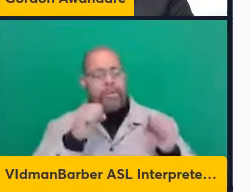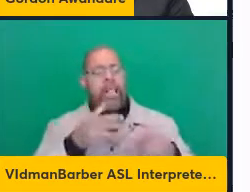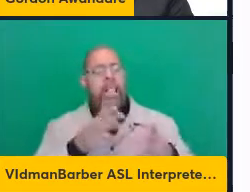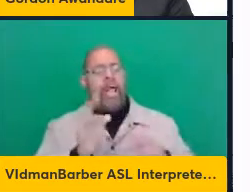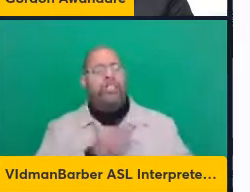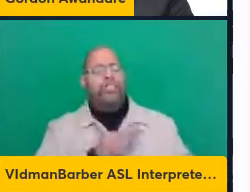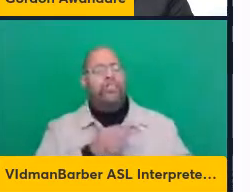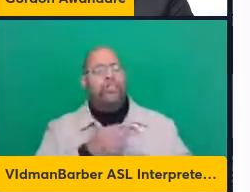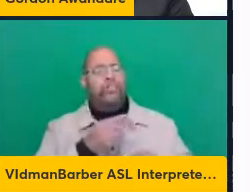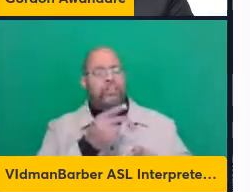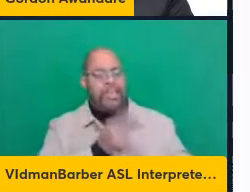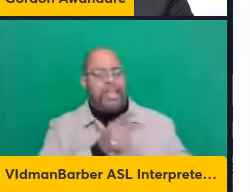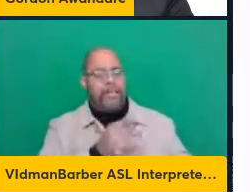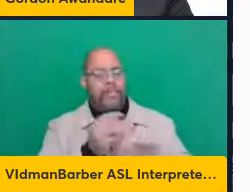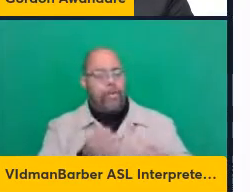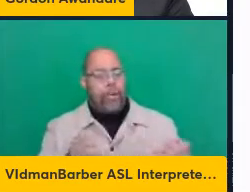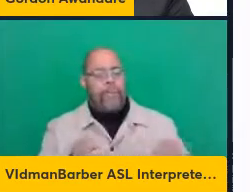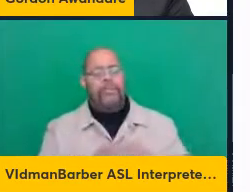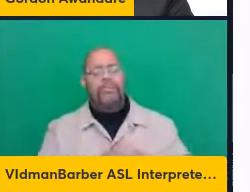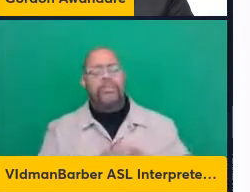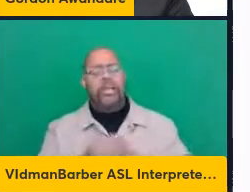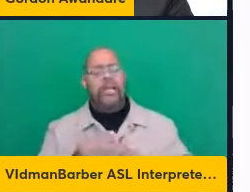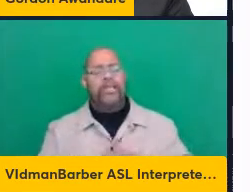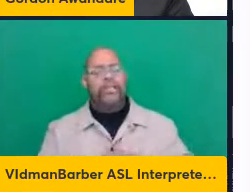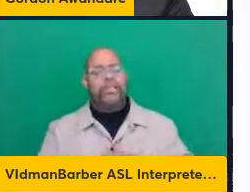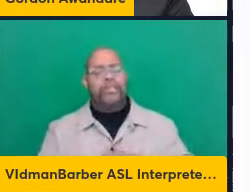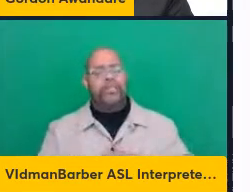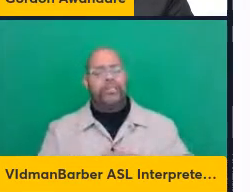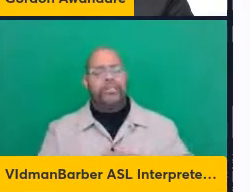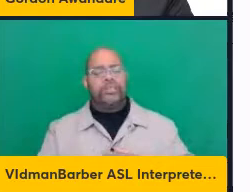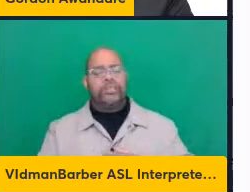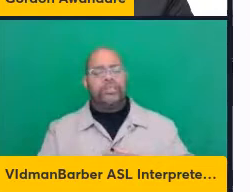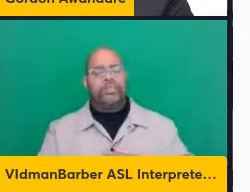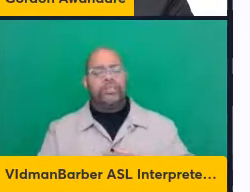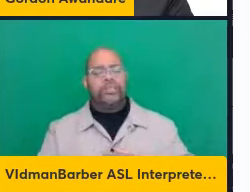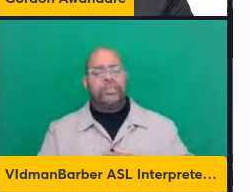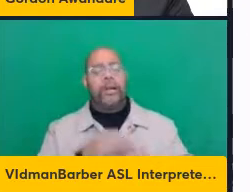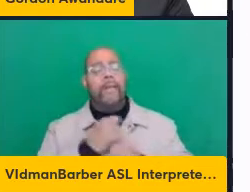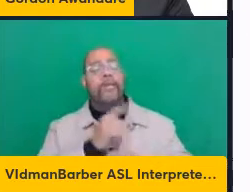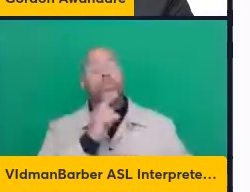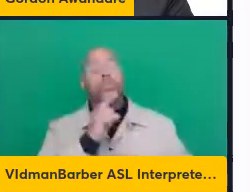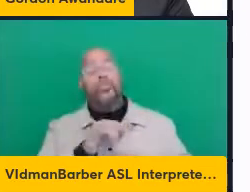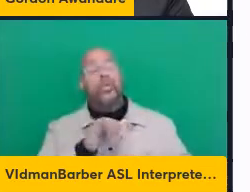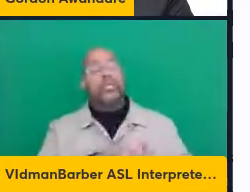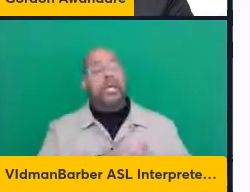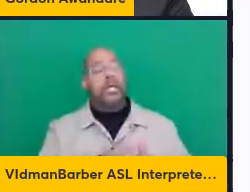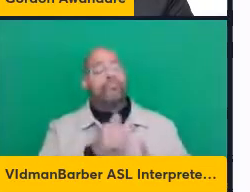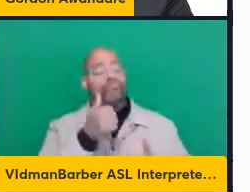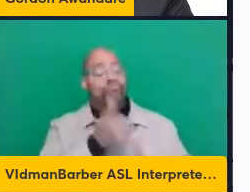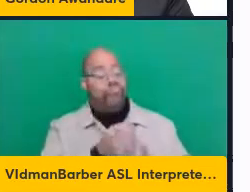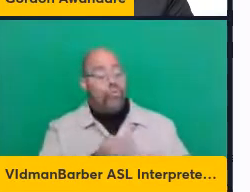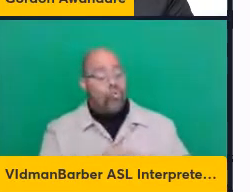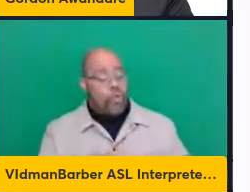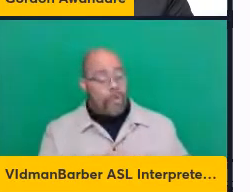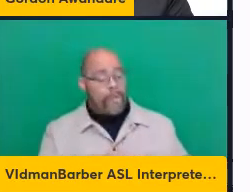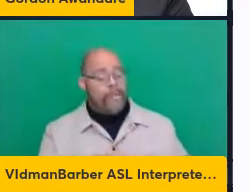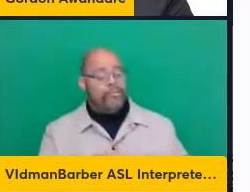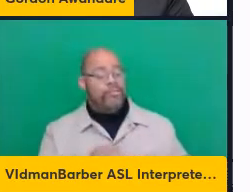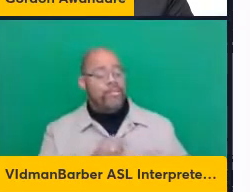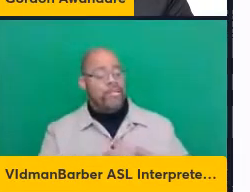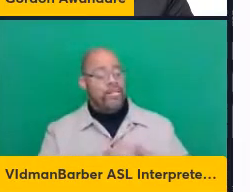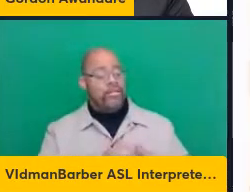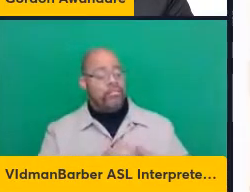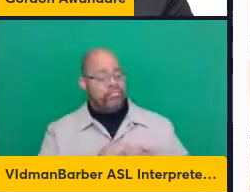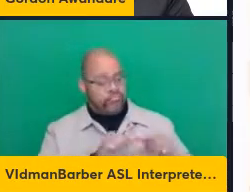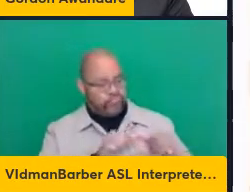maintain the equipment and to ensure that the equipment their lives are prolonged and